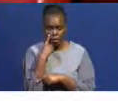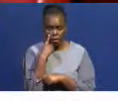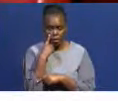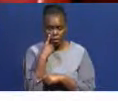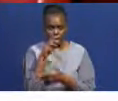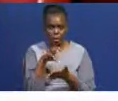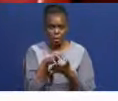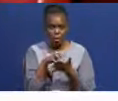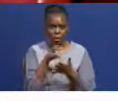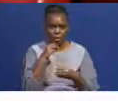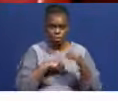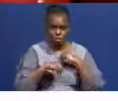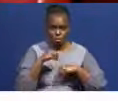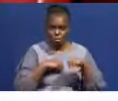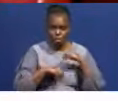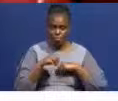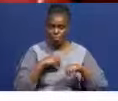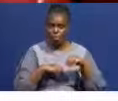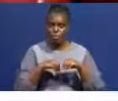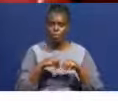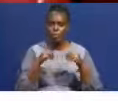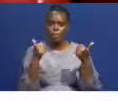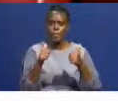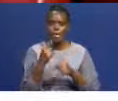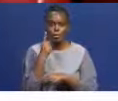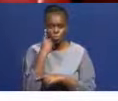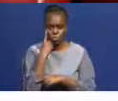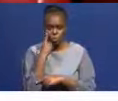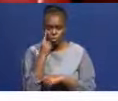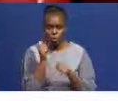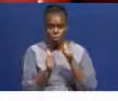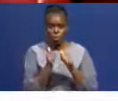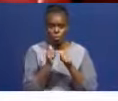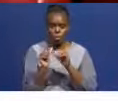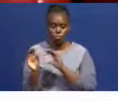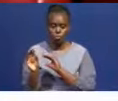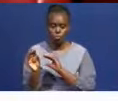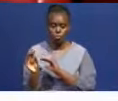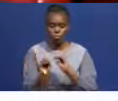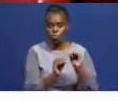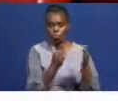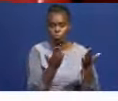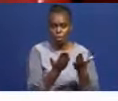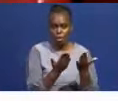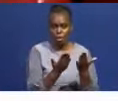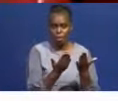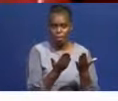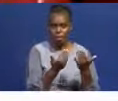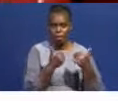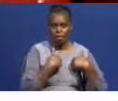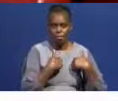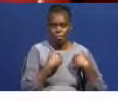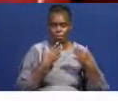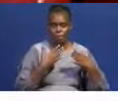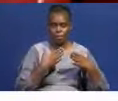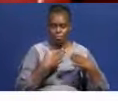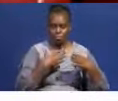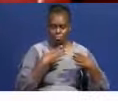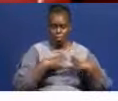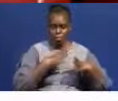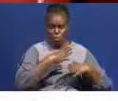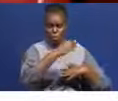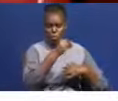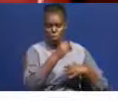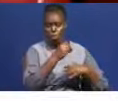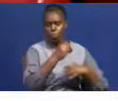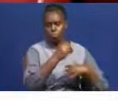the cases, corruption cases that they have prosecuted that have ended up having people serve jail term,